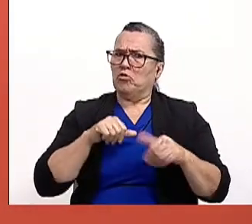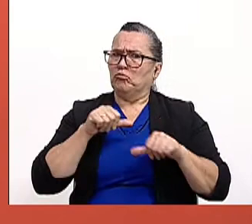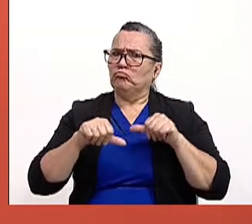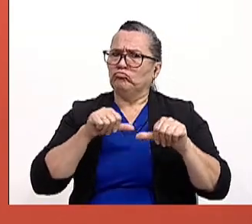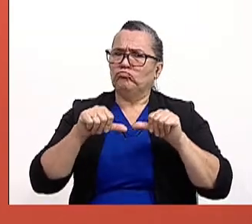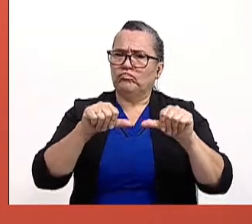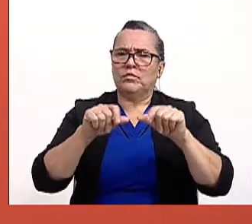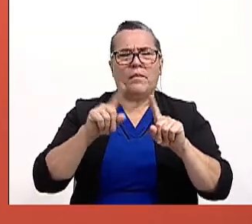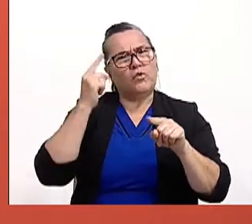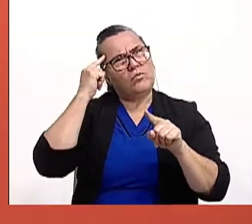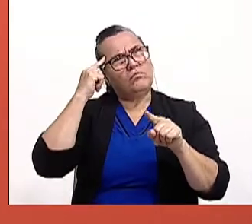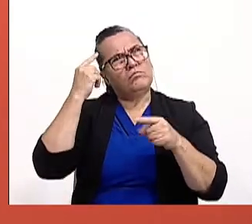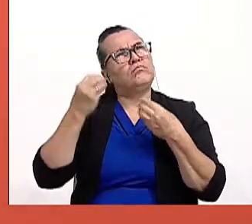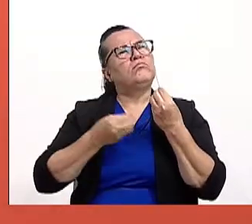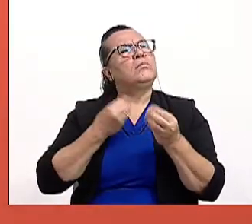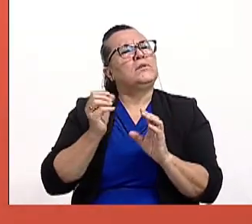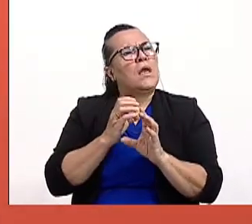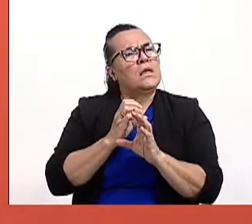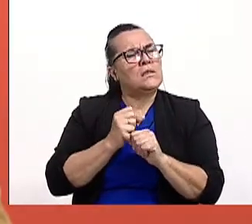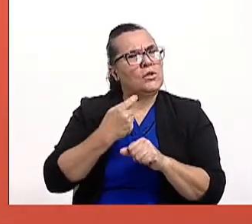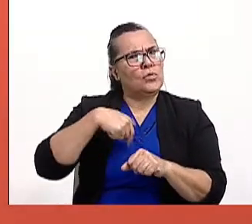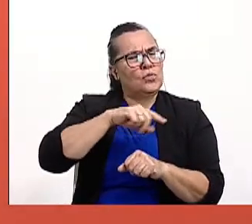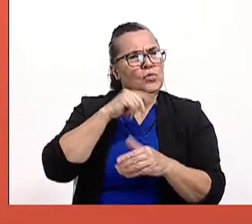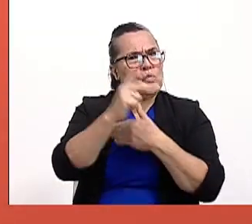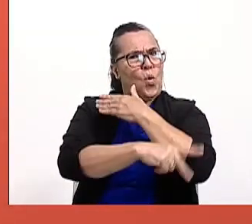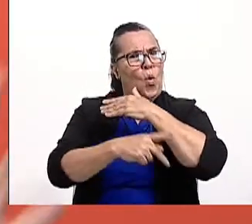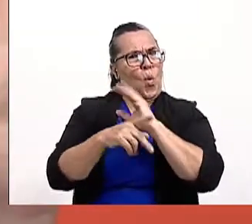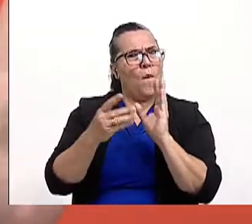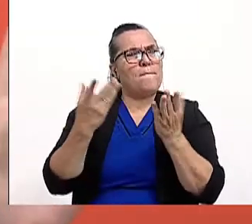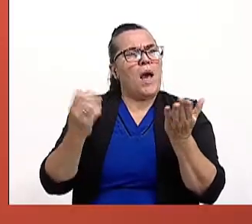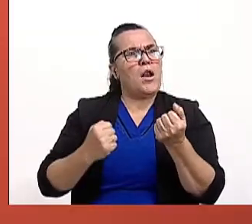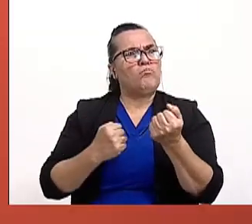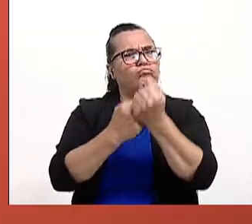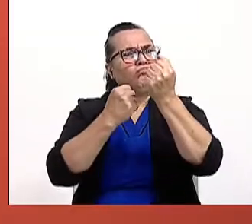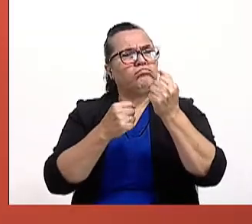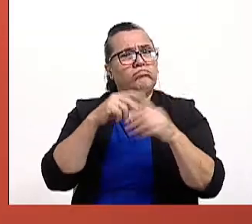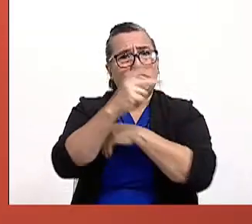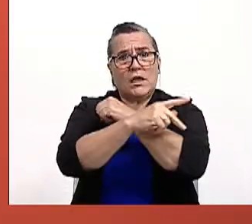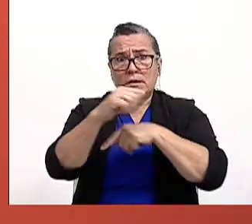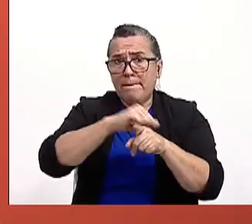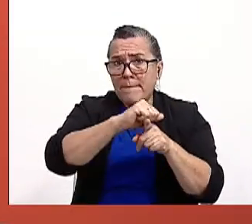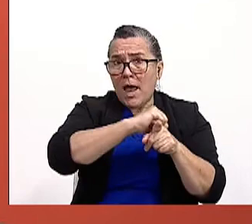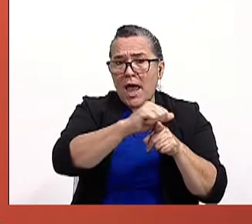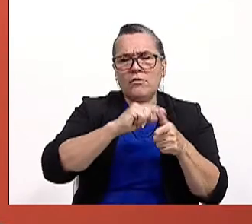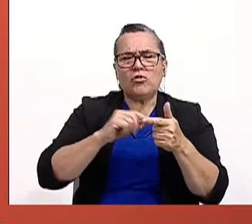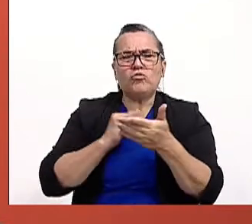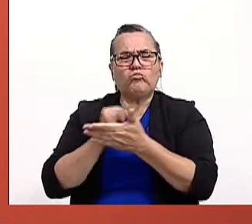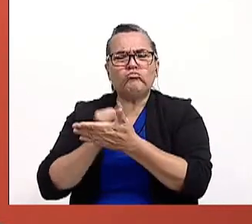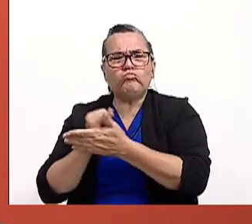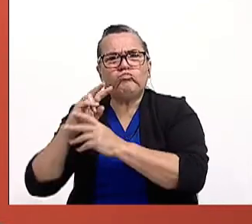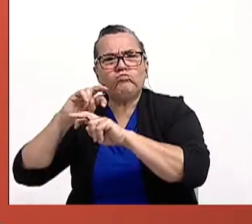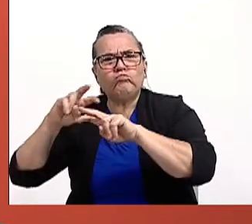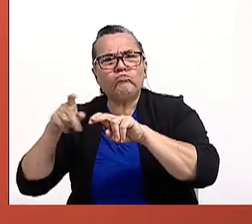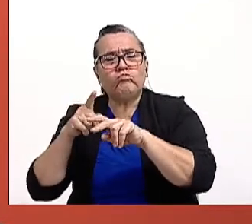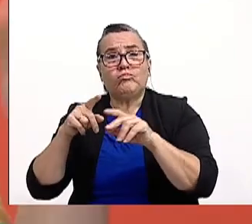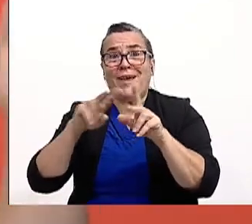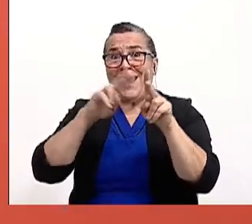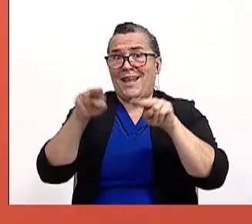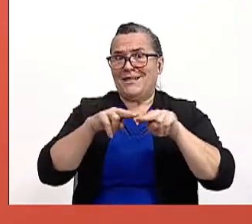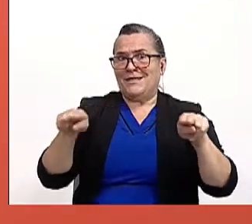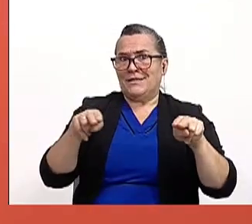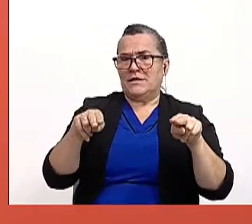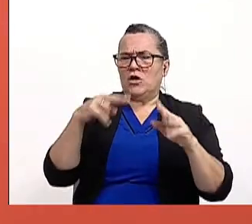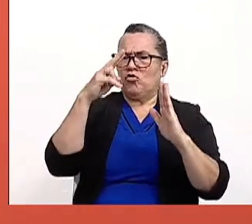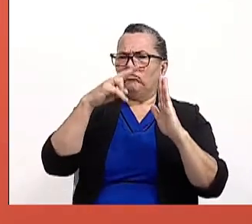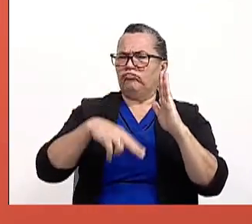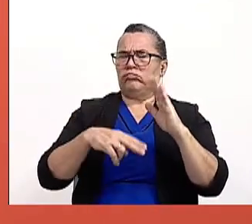about what is our country doing to help with these practices. So I did some research online and read that